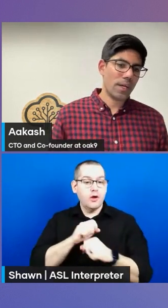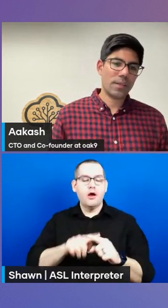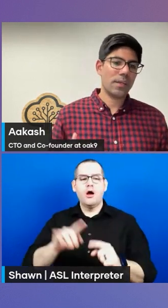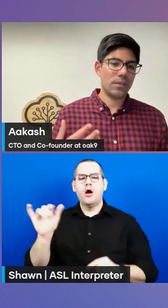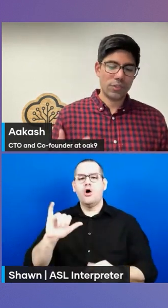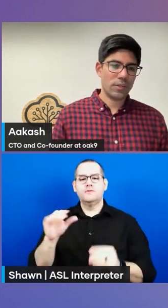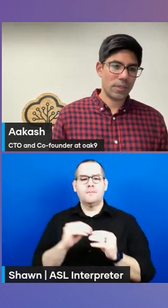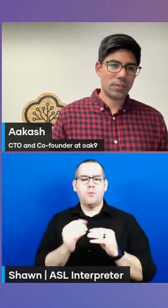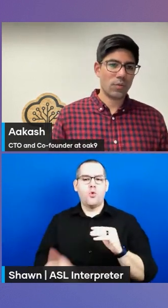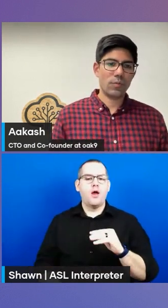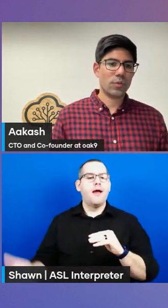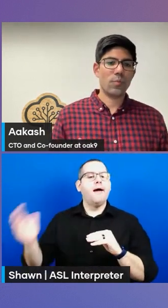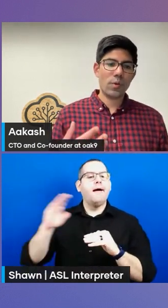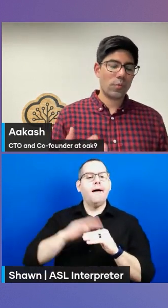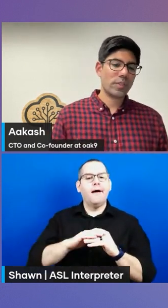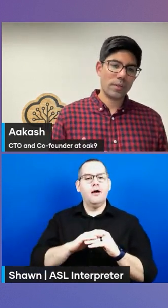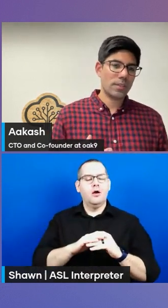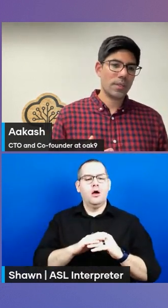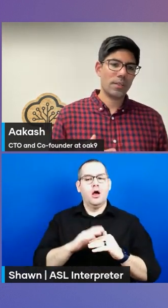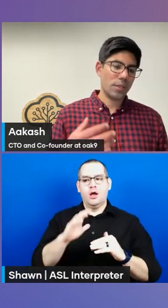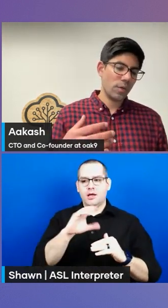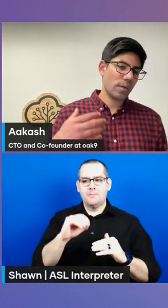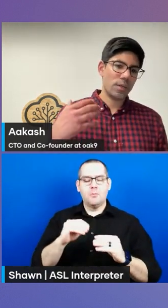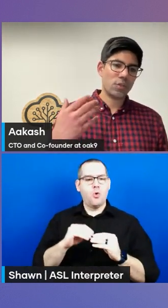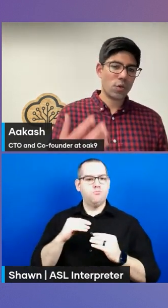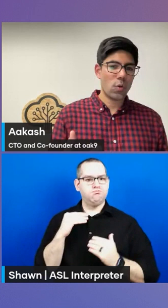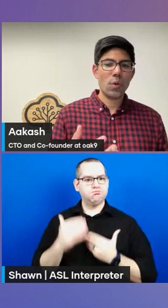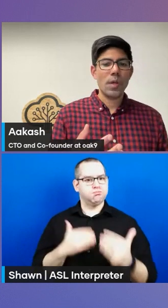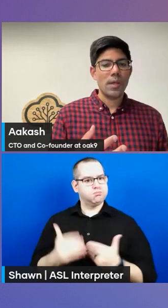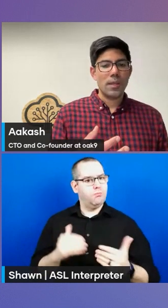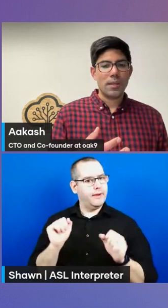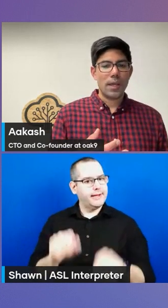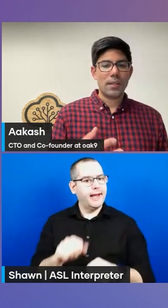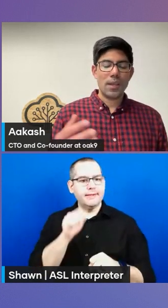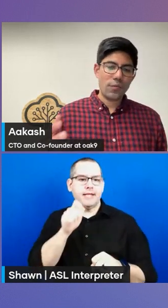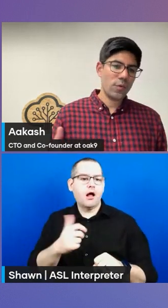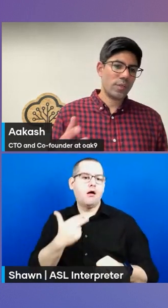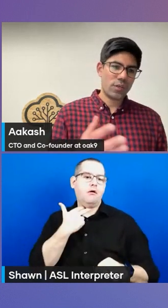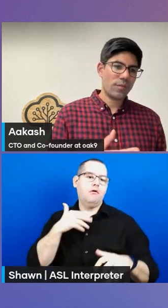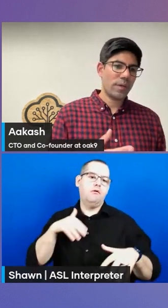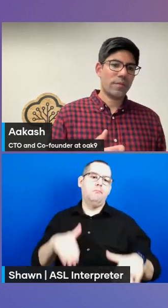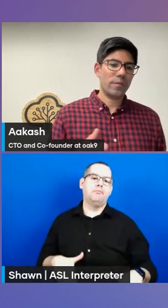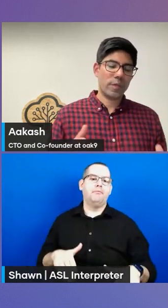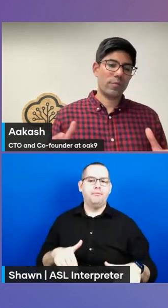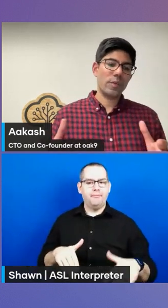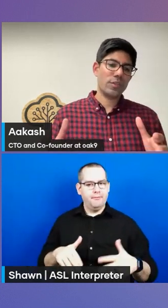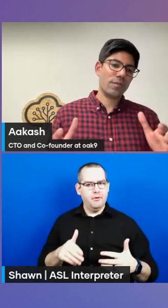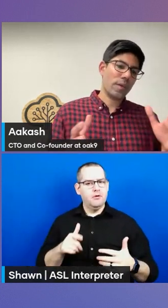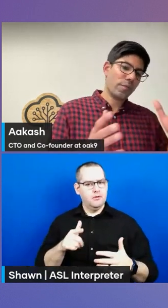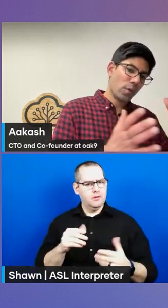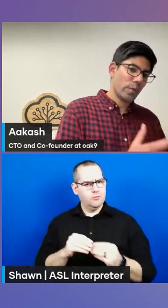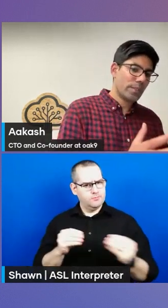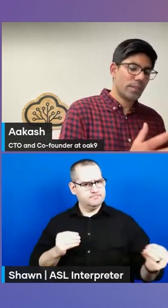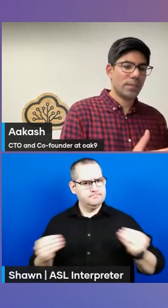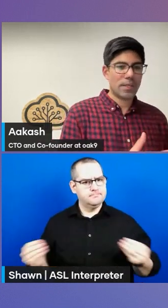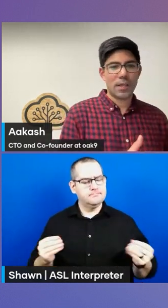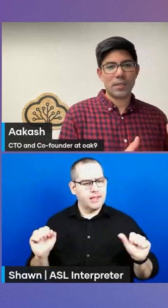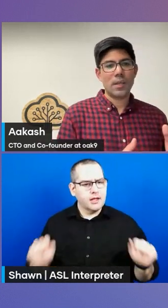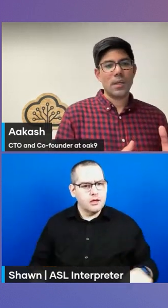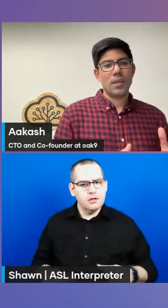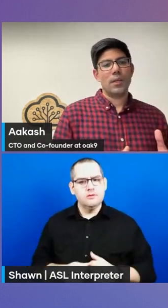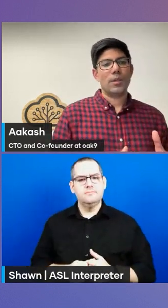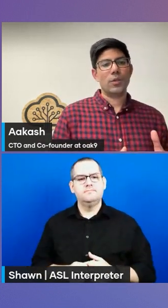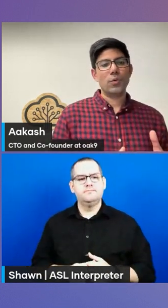higher velocity and agility. And so more and more studies continue to kind of show that if you can shift left, and you can really shift left all the way to the